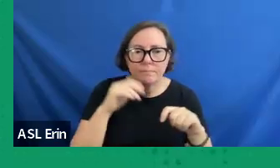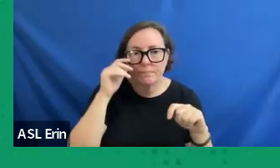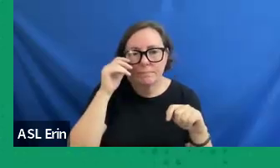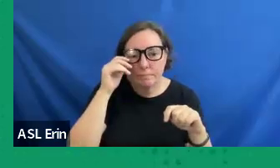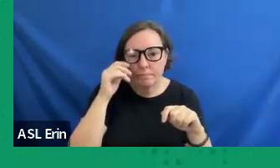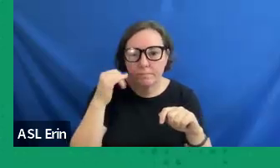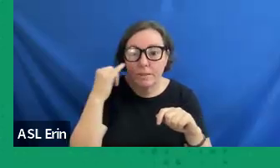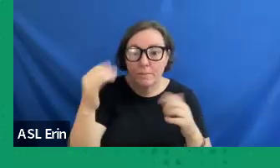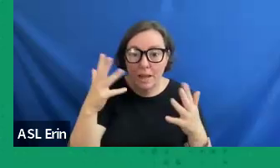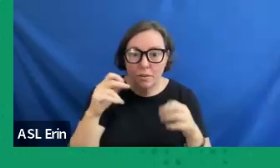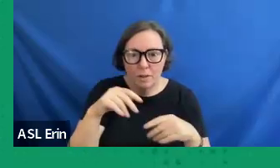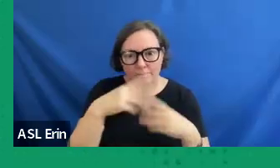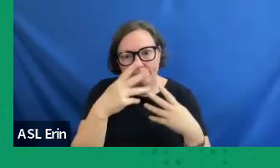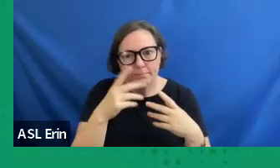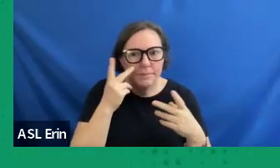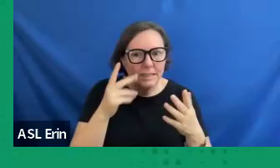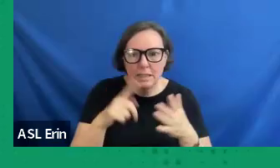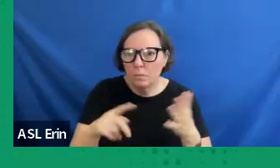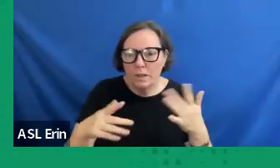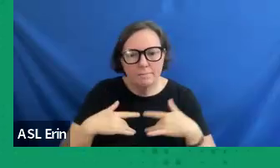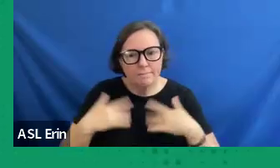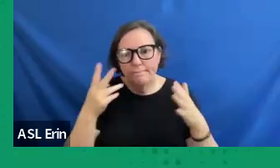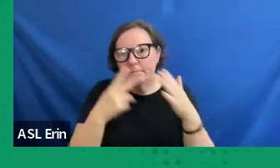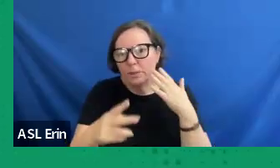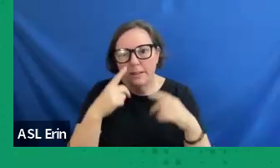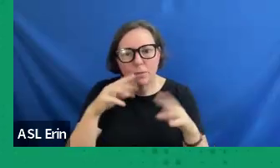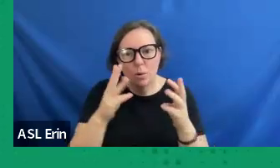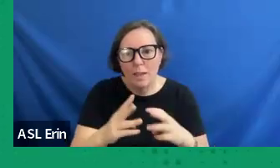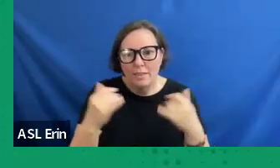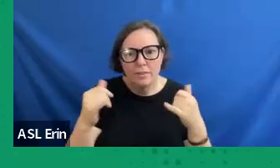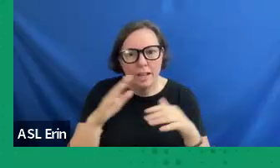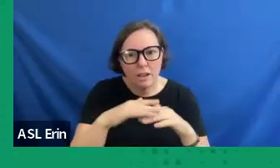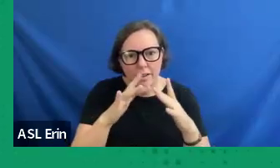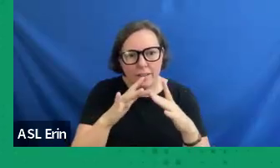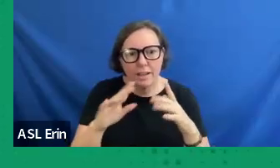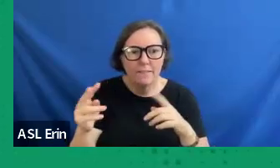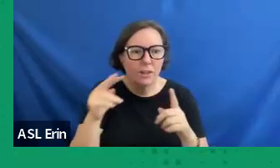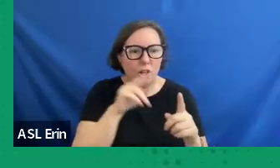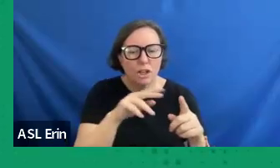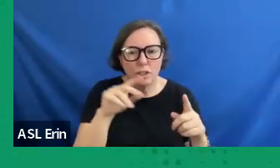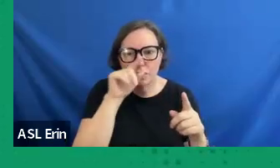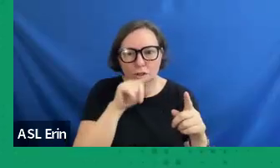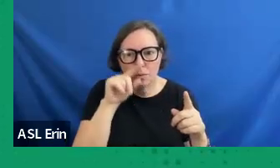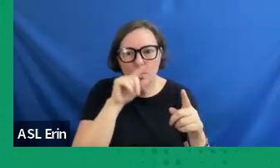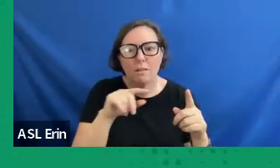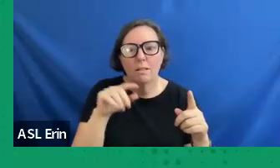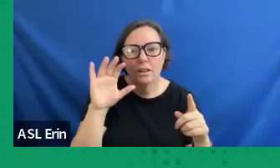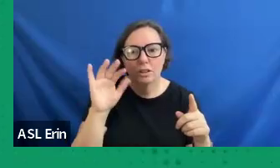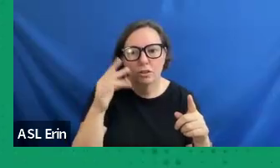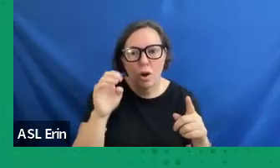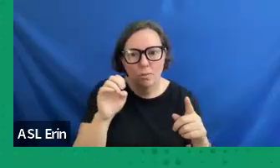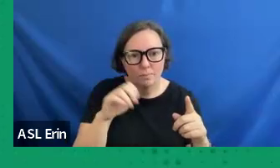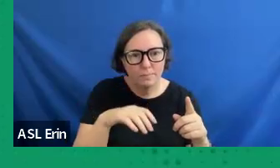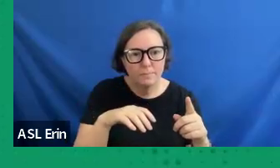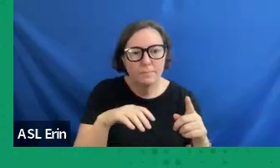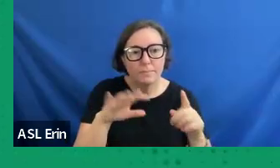Imagine you want to look up today's weather online. First, fix your gaze on the Google Chrome icon. Select the